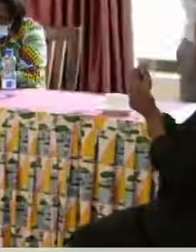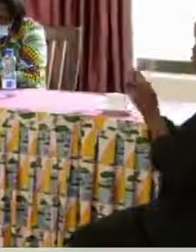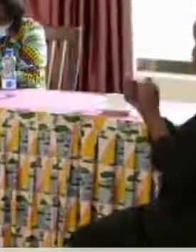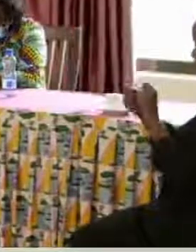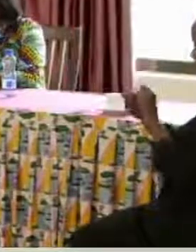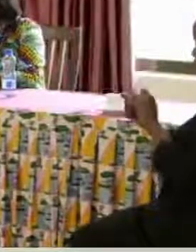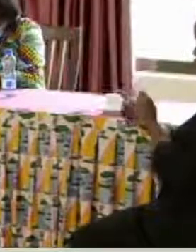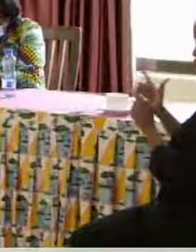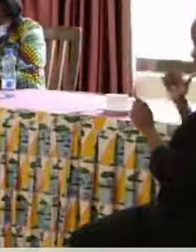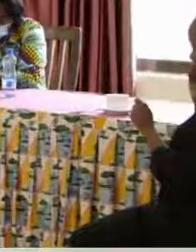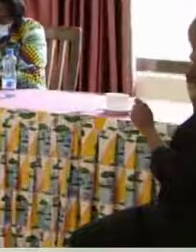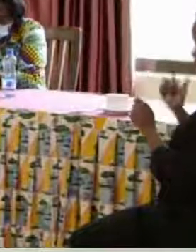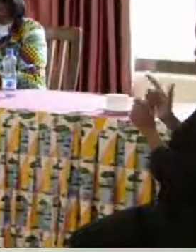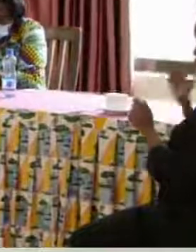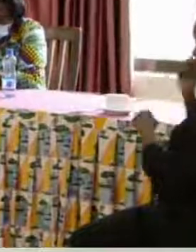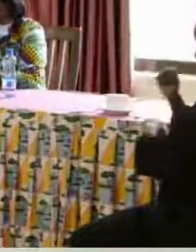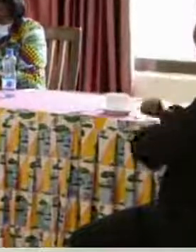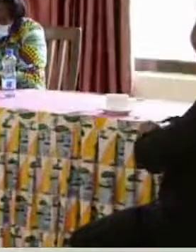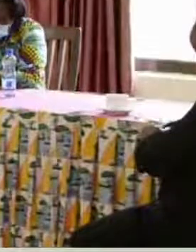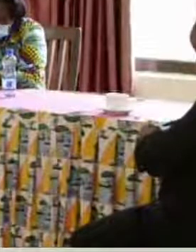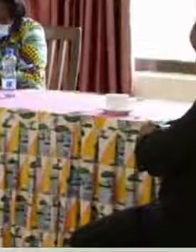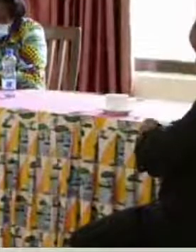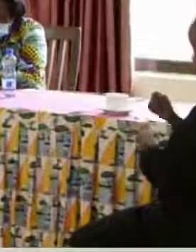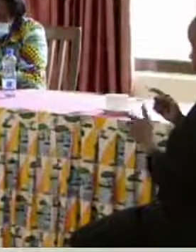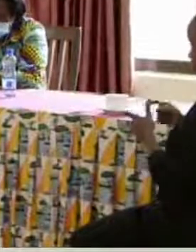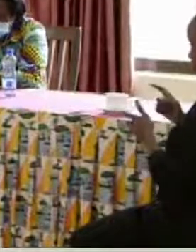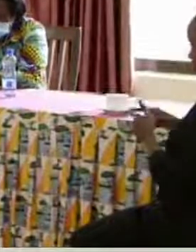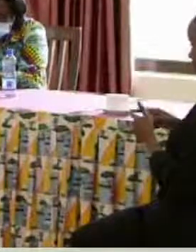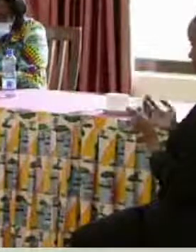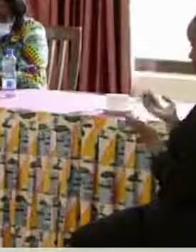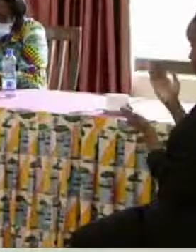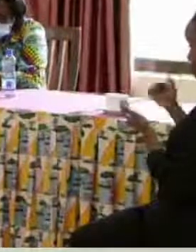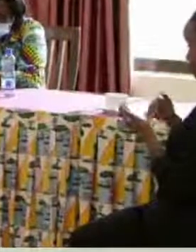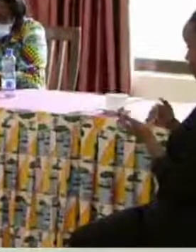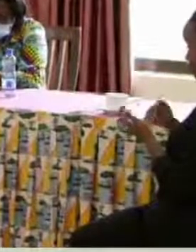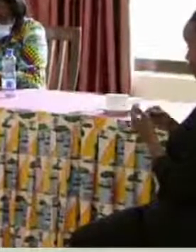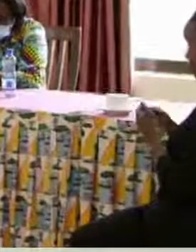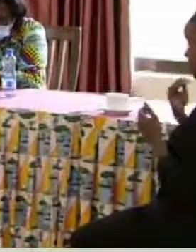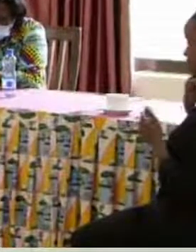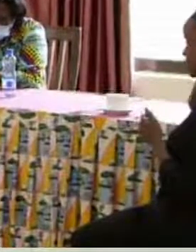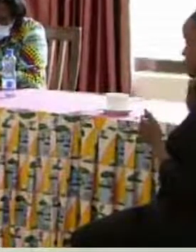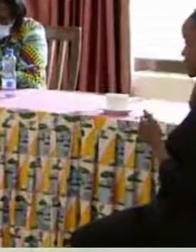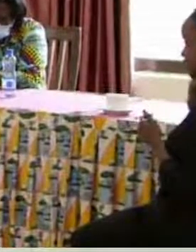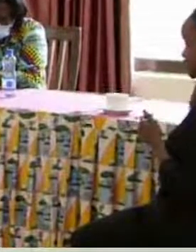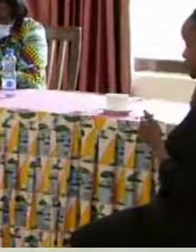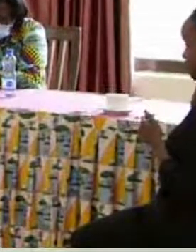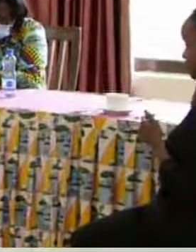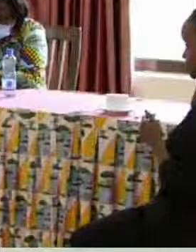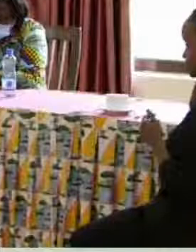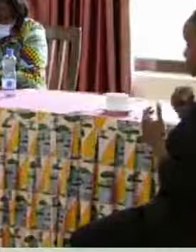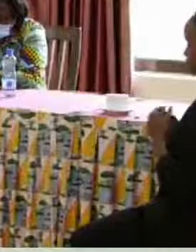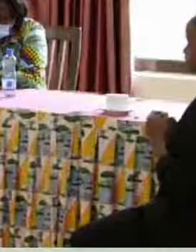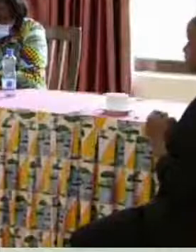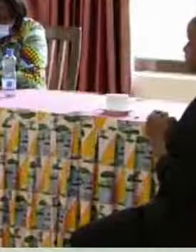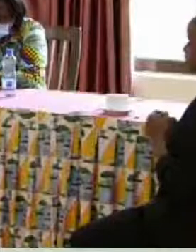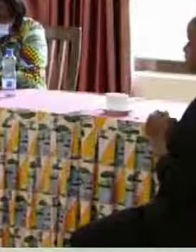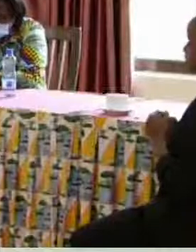Decolonizing law in law schools. Then you also brought in that aspect of disruption, okay?